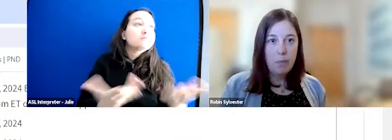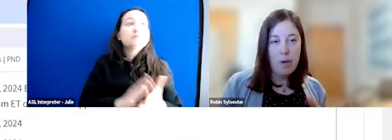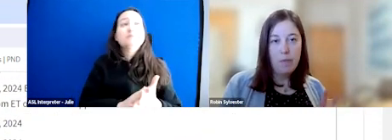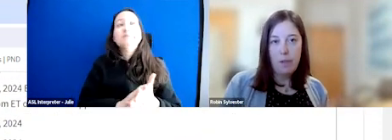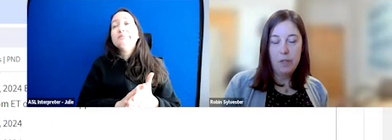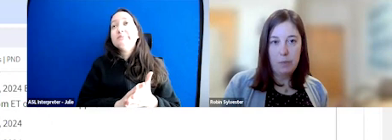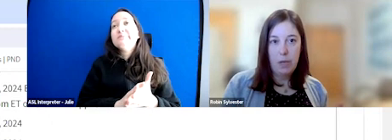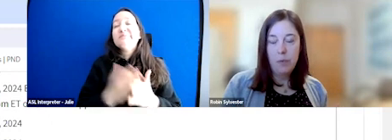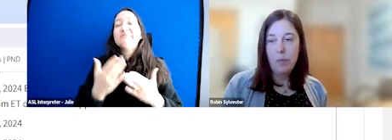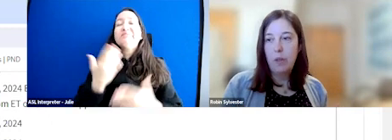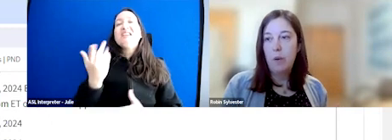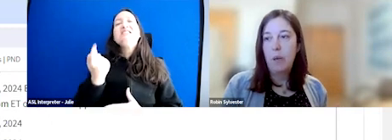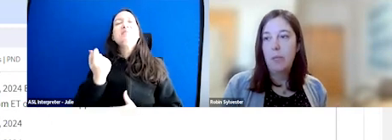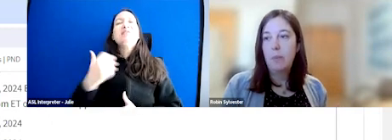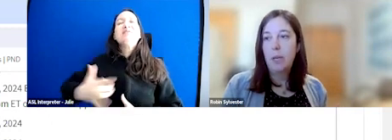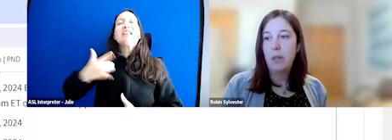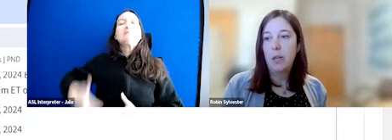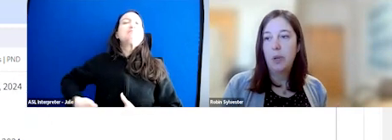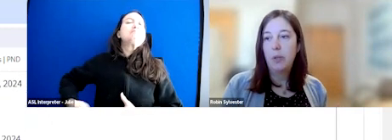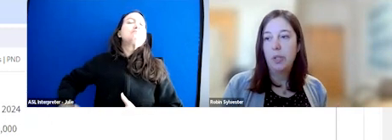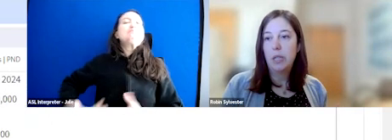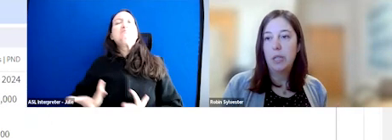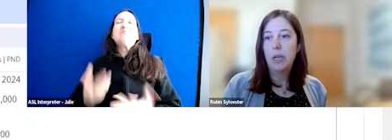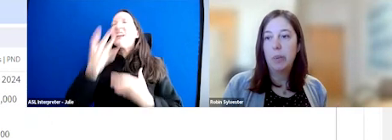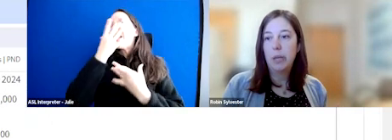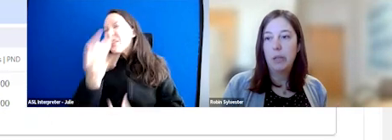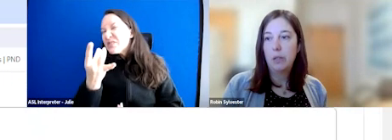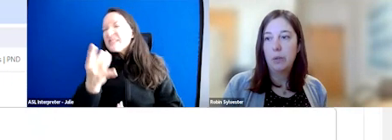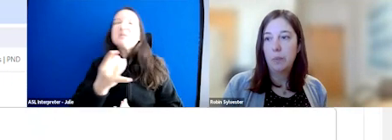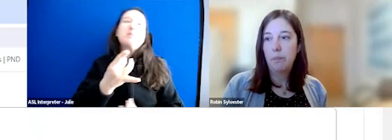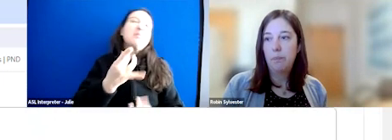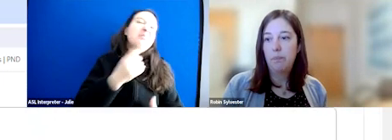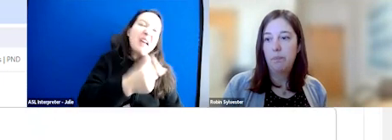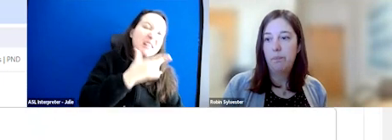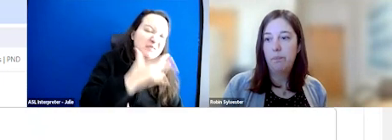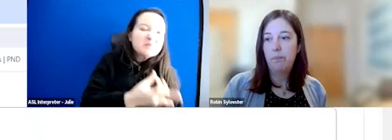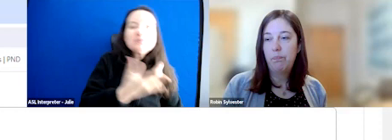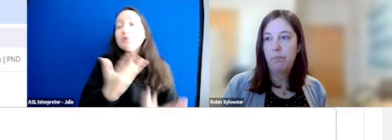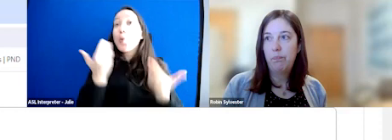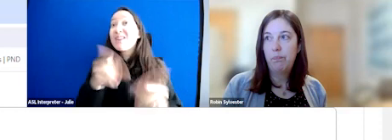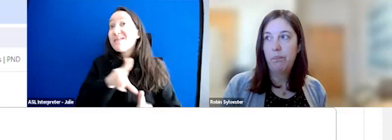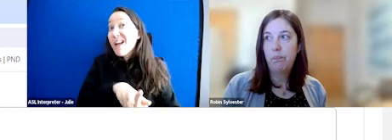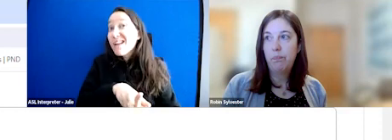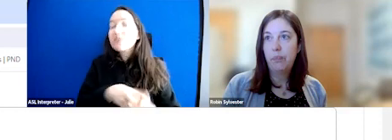bit of a feel sometimes for whether it might be something that you are interested in applying to.